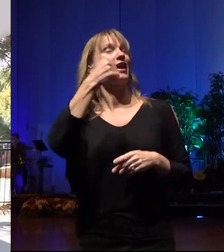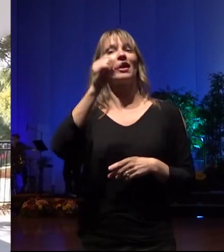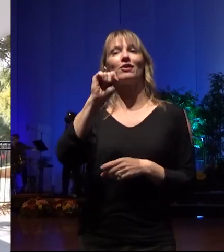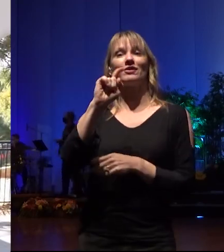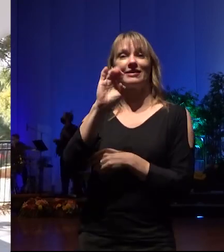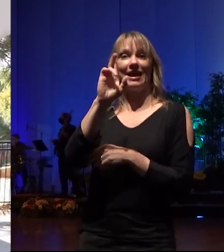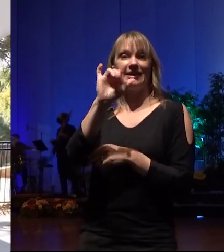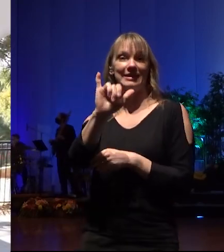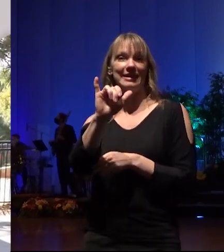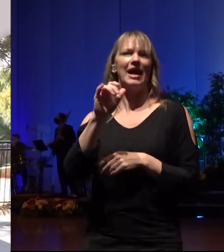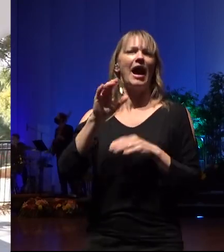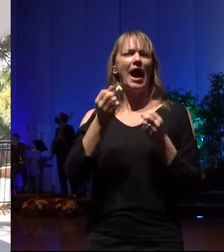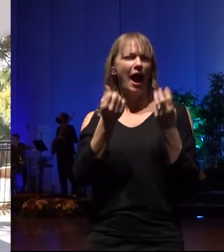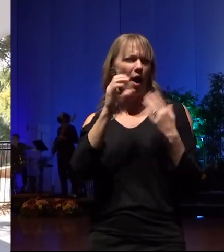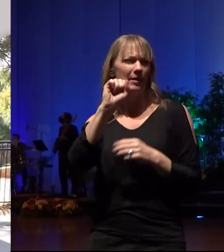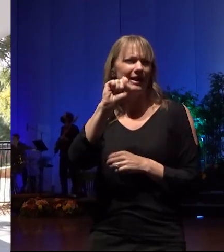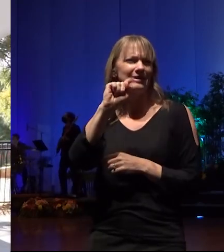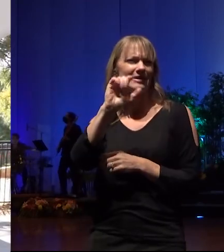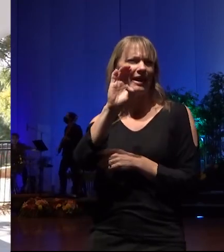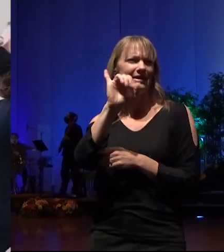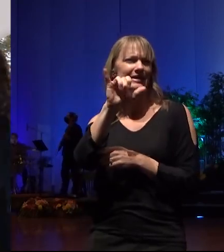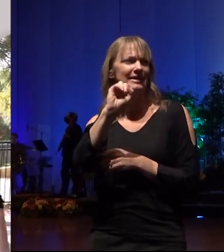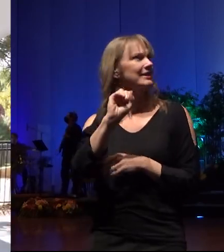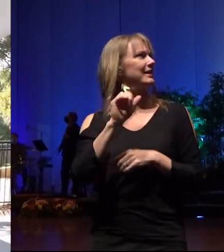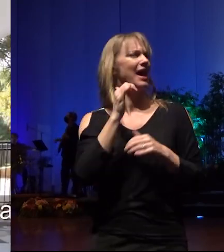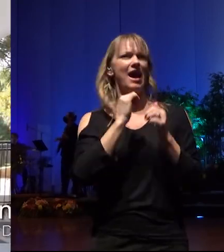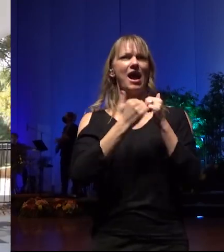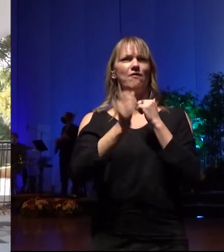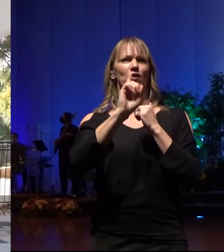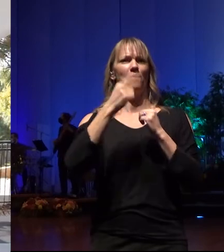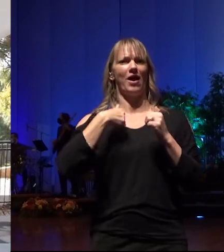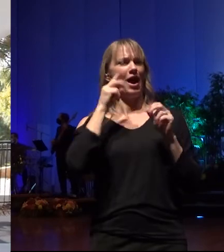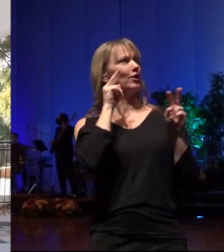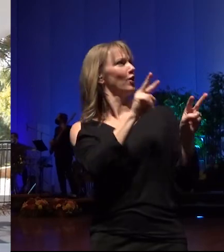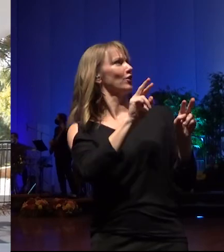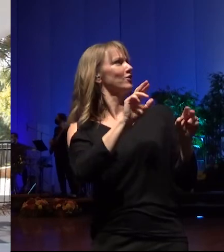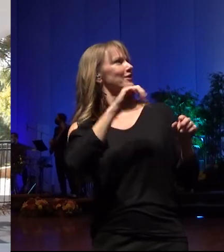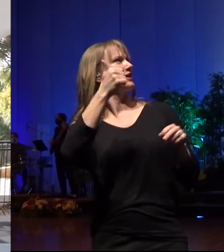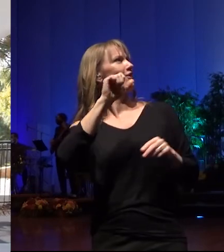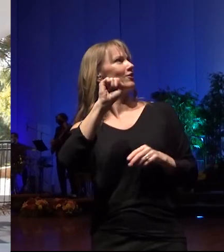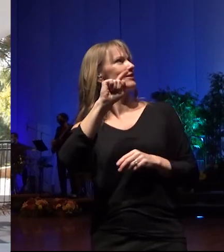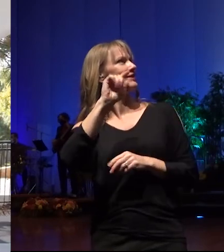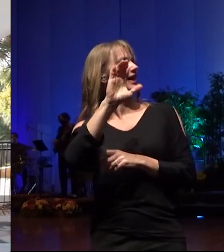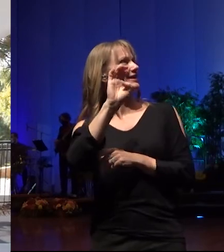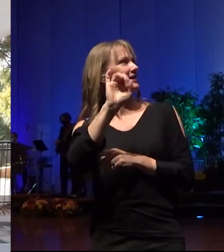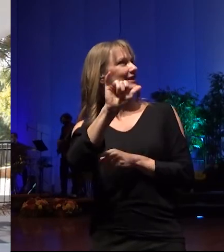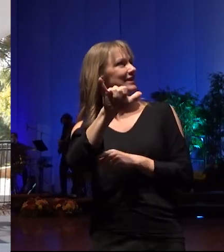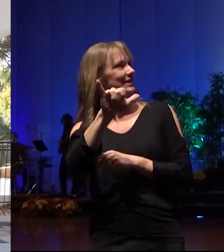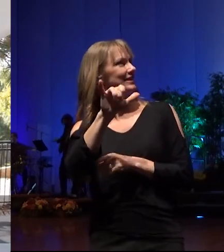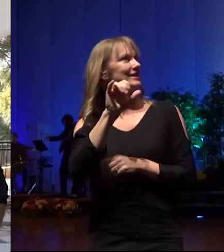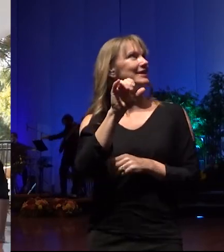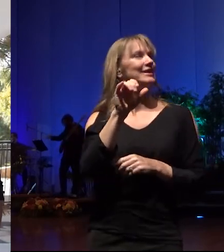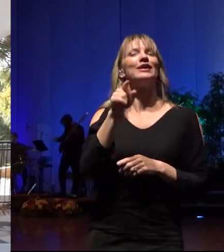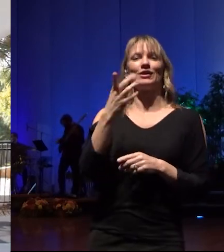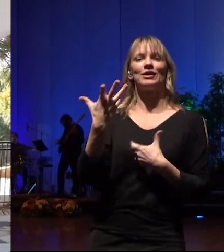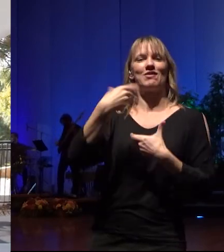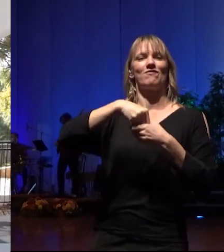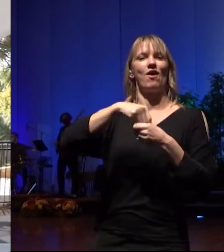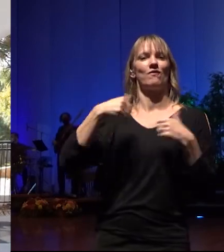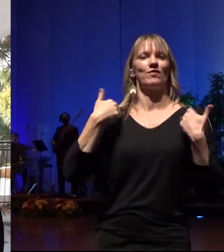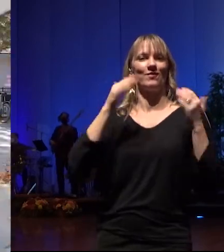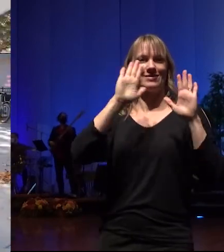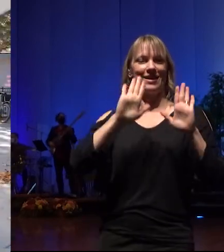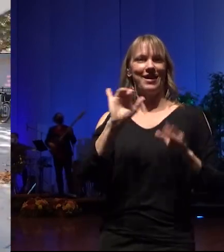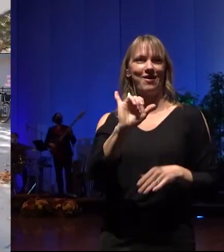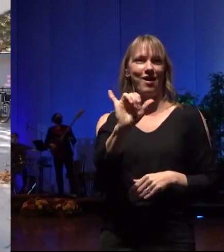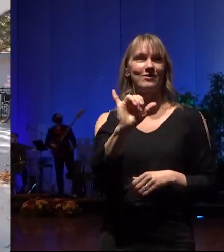People are wondering, how many Stacys are there? God, every place I look, there's a Stacy. There's another Stacy right there. She's going to be a part of Youth Sunday,